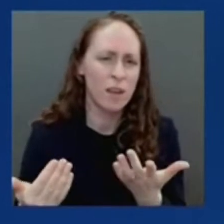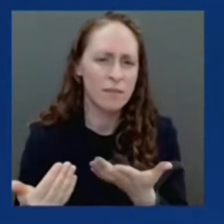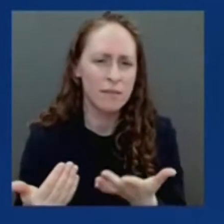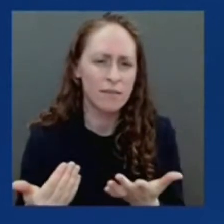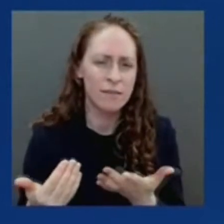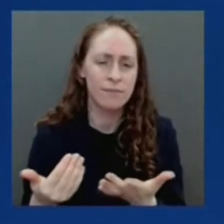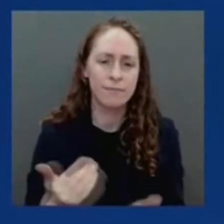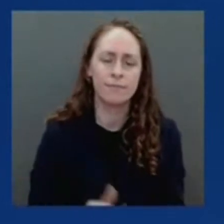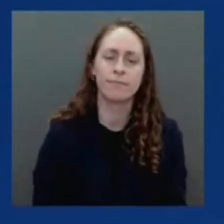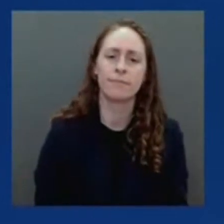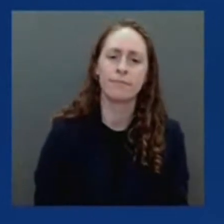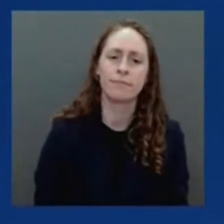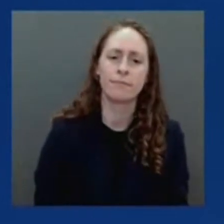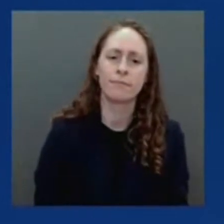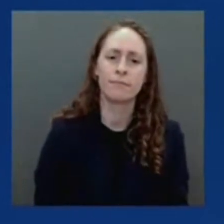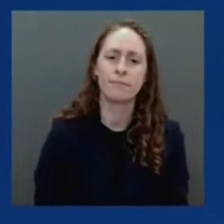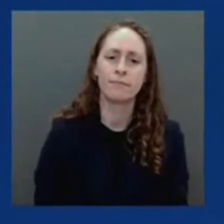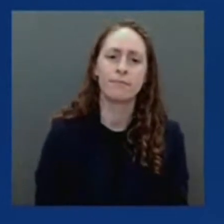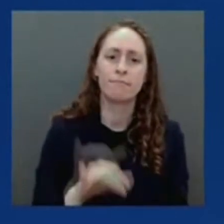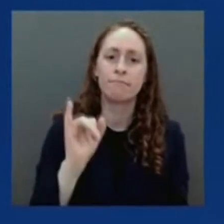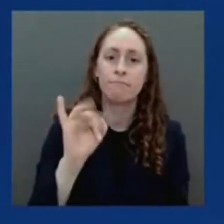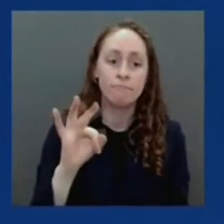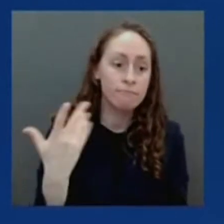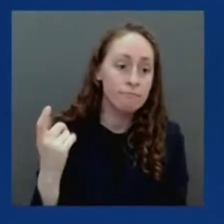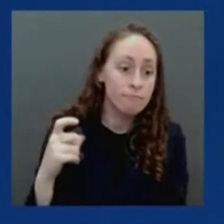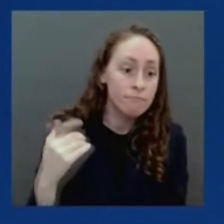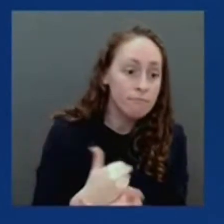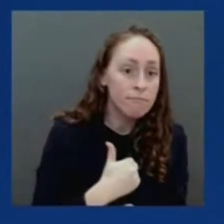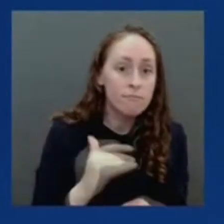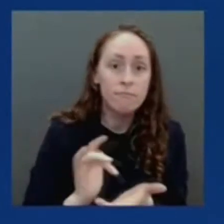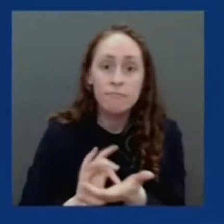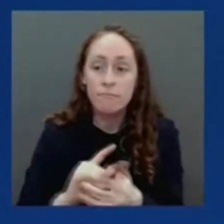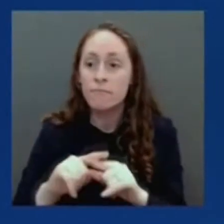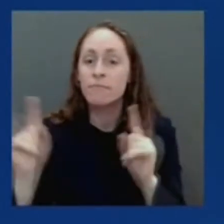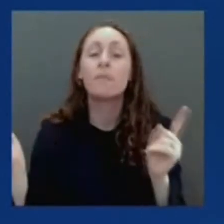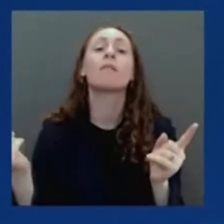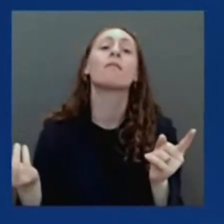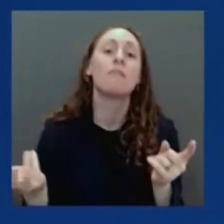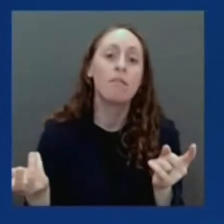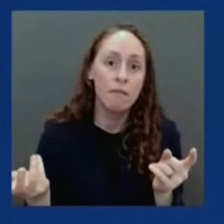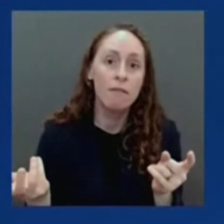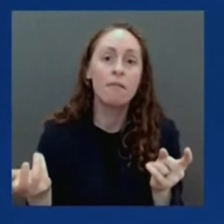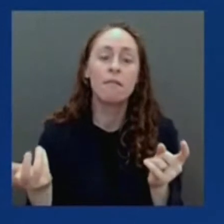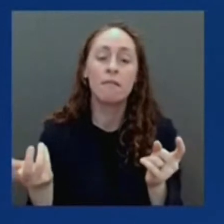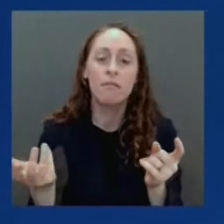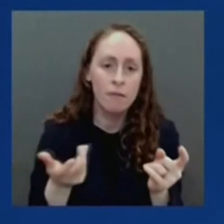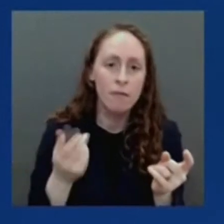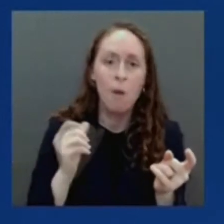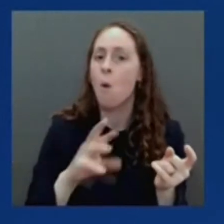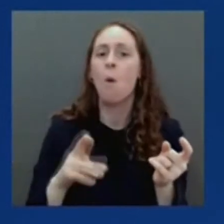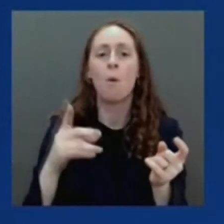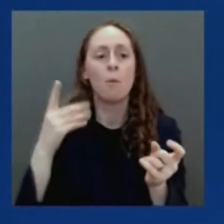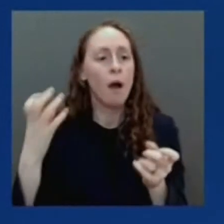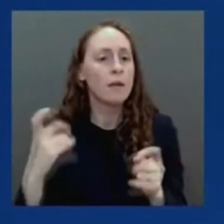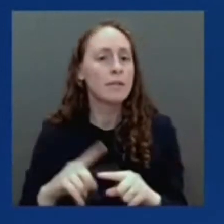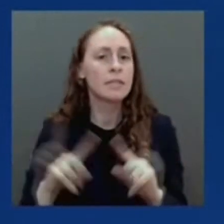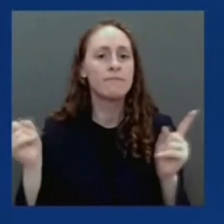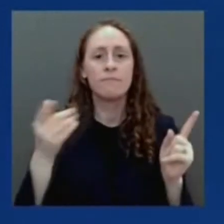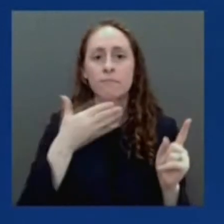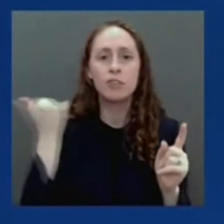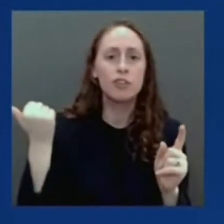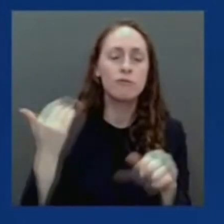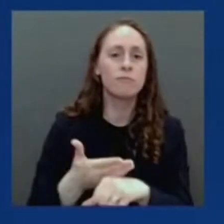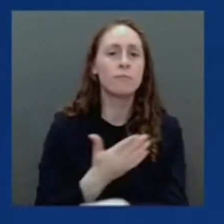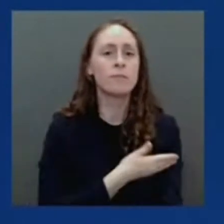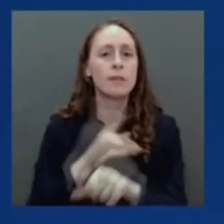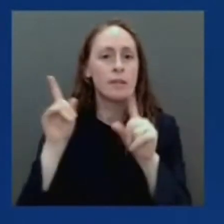to continue to expand testing and to continue to lead the effort as we've done with 1.2 billion